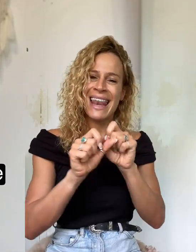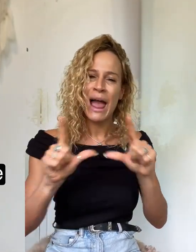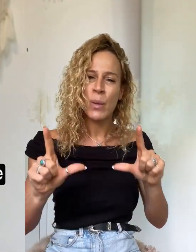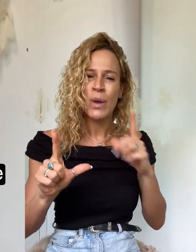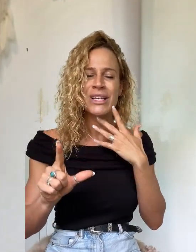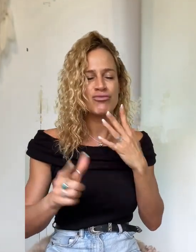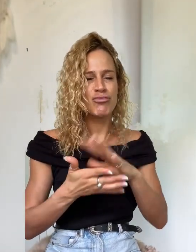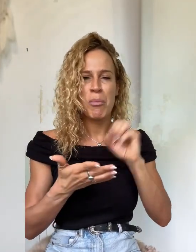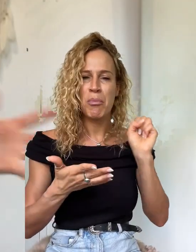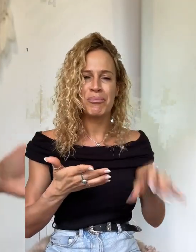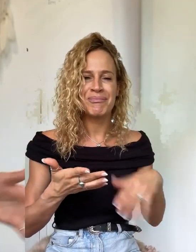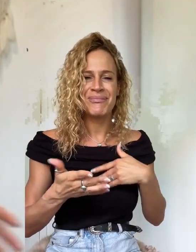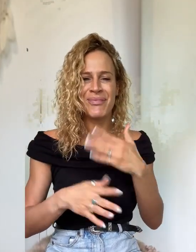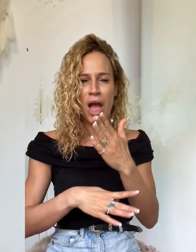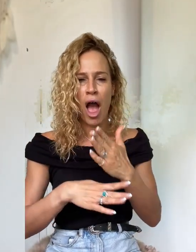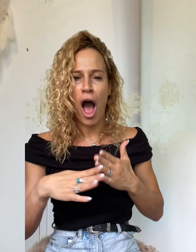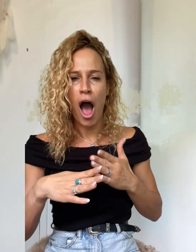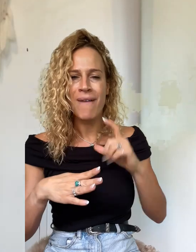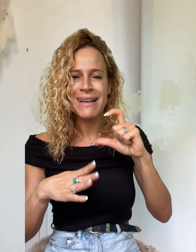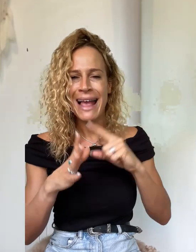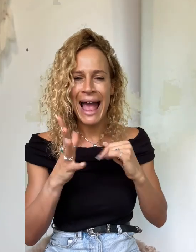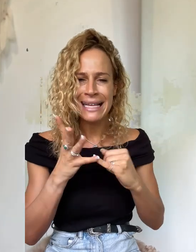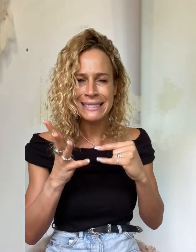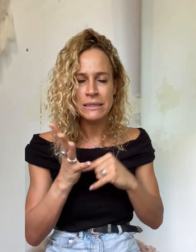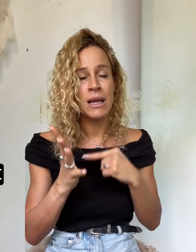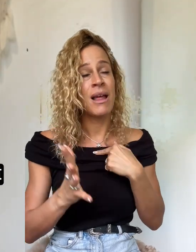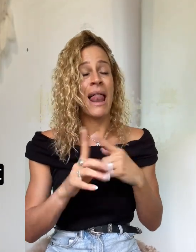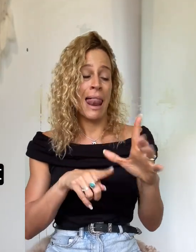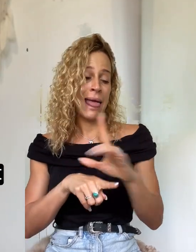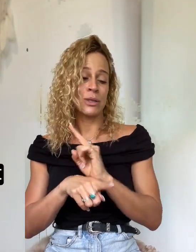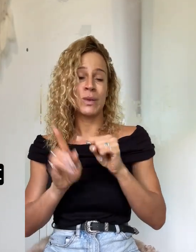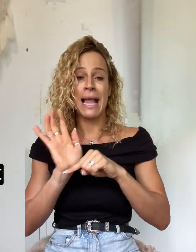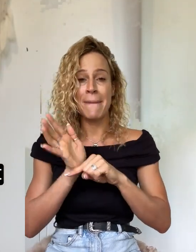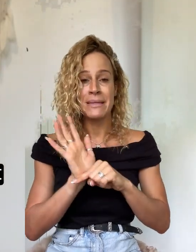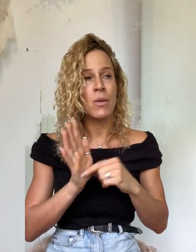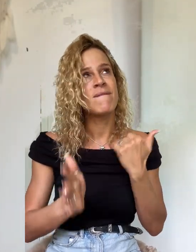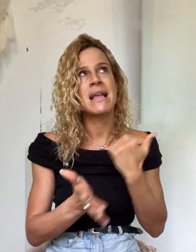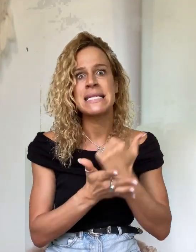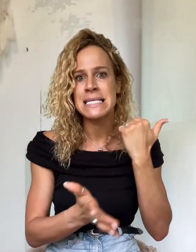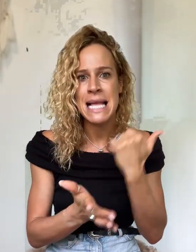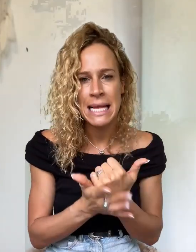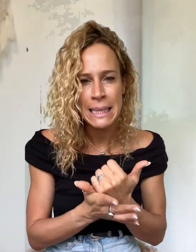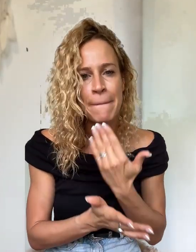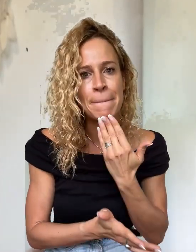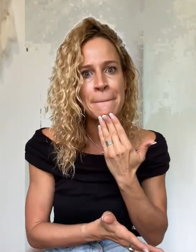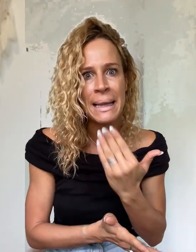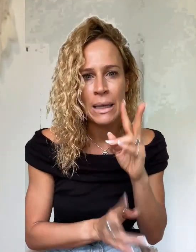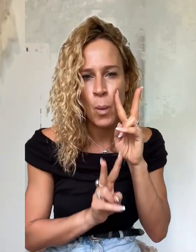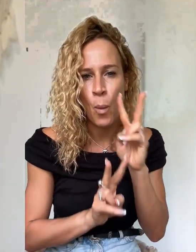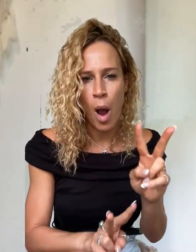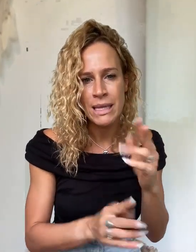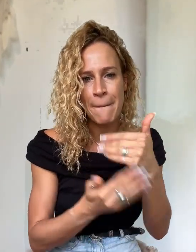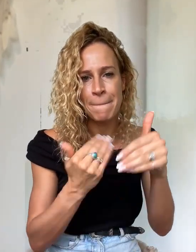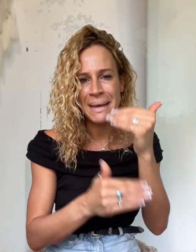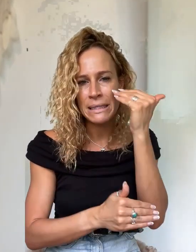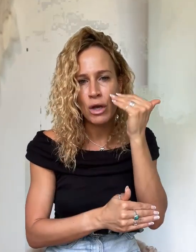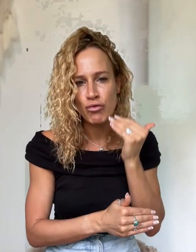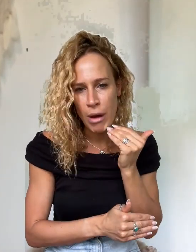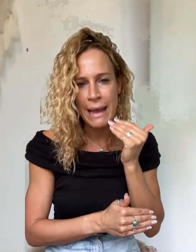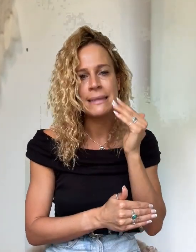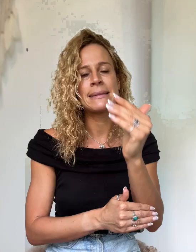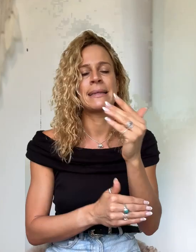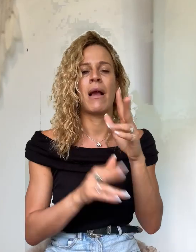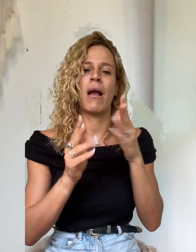and half caste. It's been a journey. That was an incredible conversation last week. Please go and check it out. But if you are of the sign